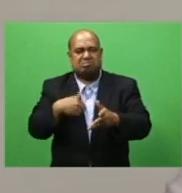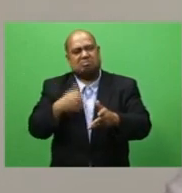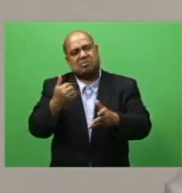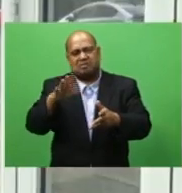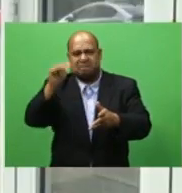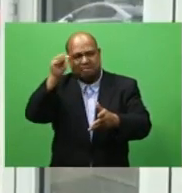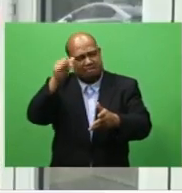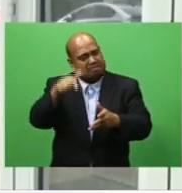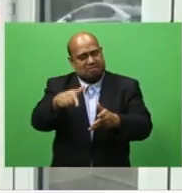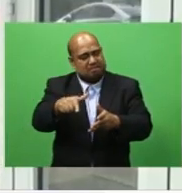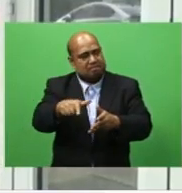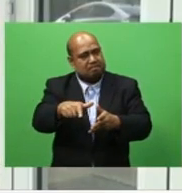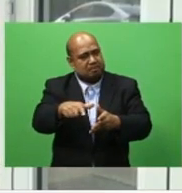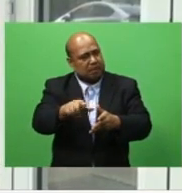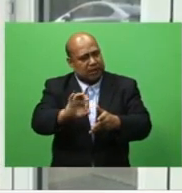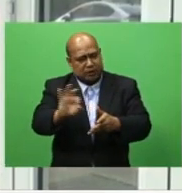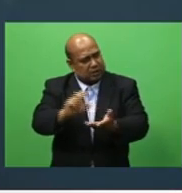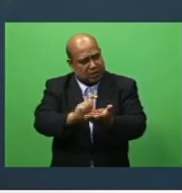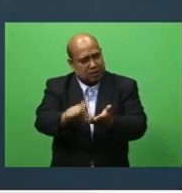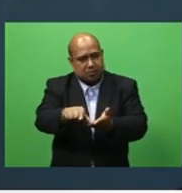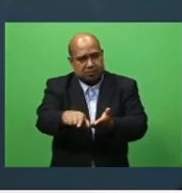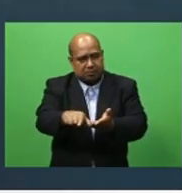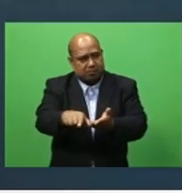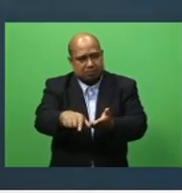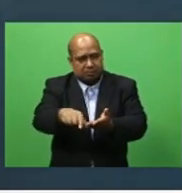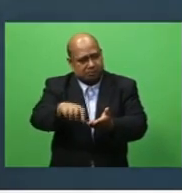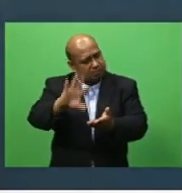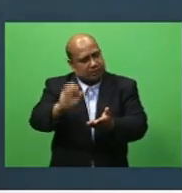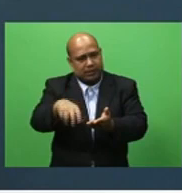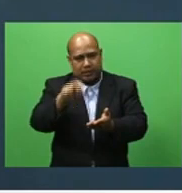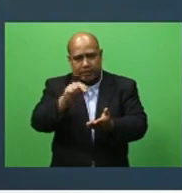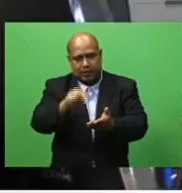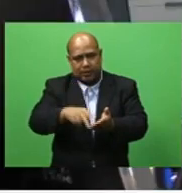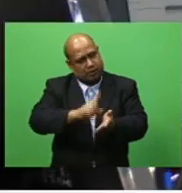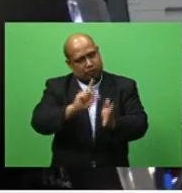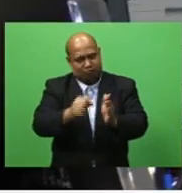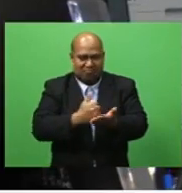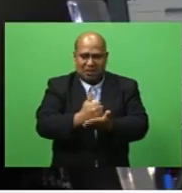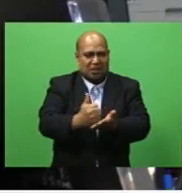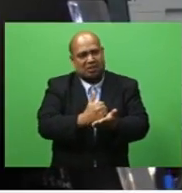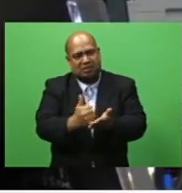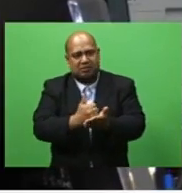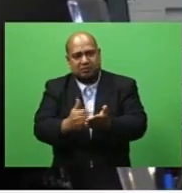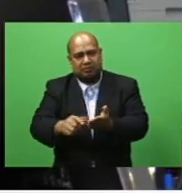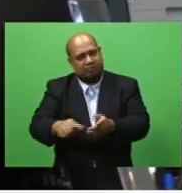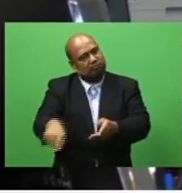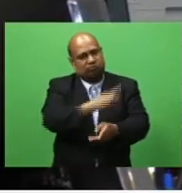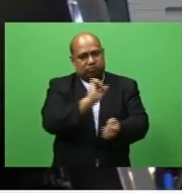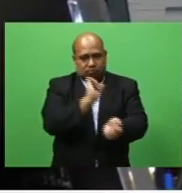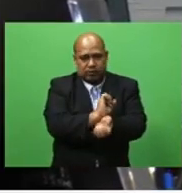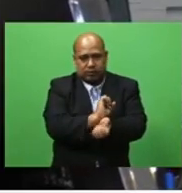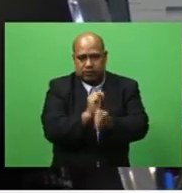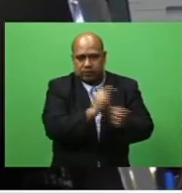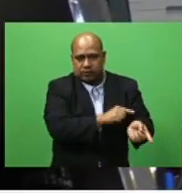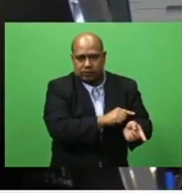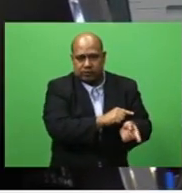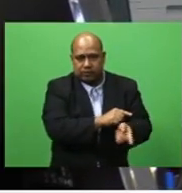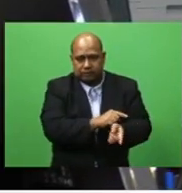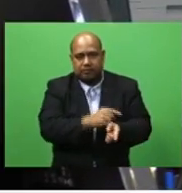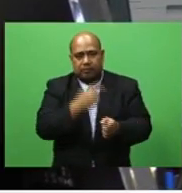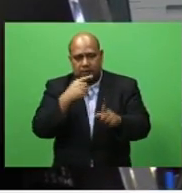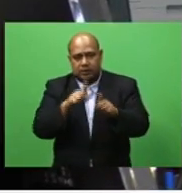will take action. They need to be prosecuted. They need to be taken to task. The ministry has received close to 300